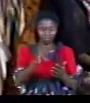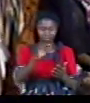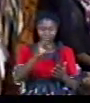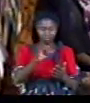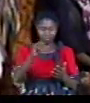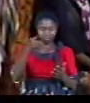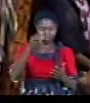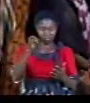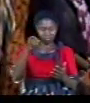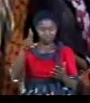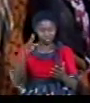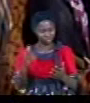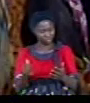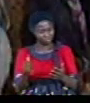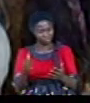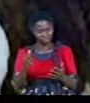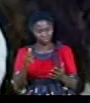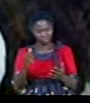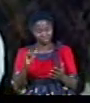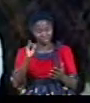Outside Nigeria,